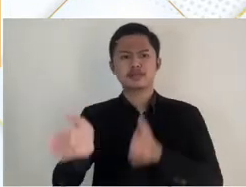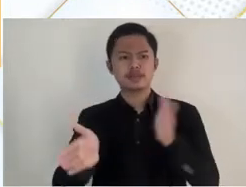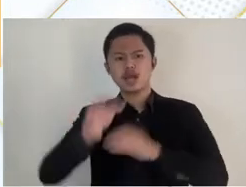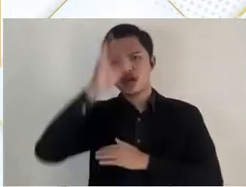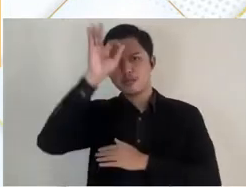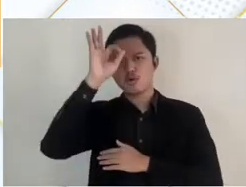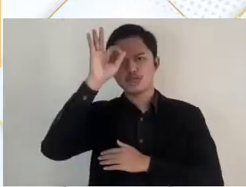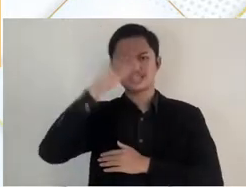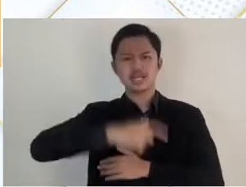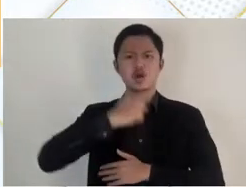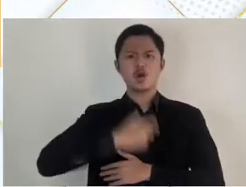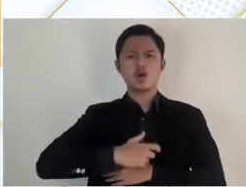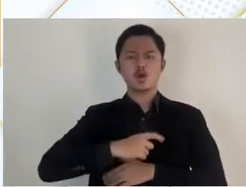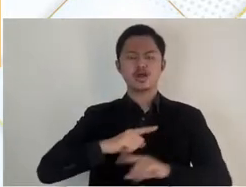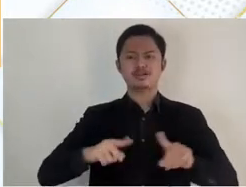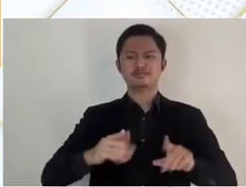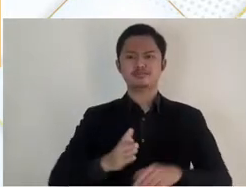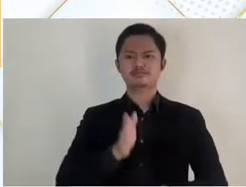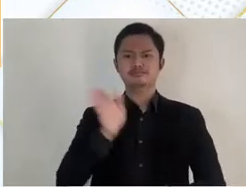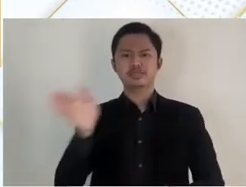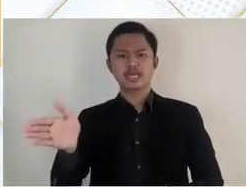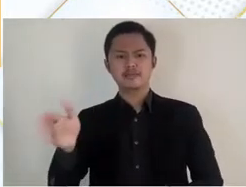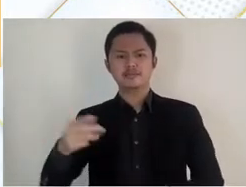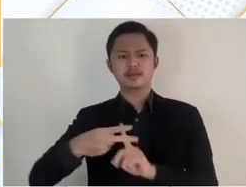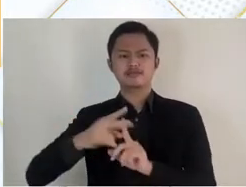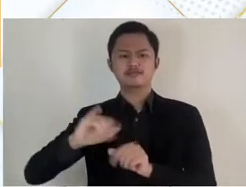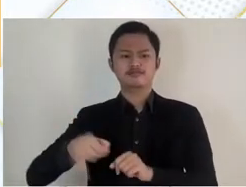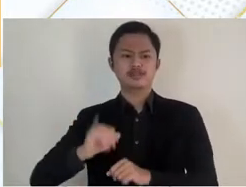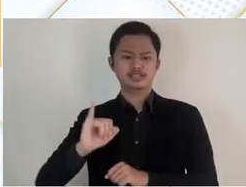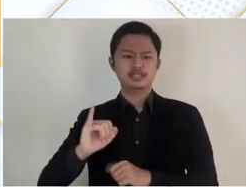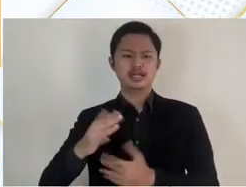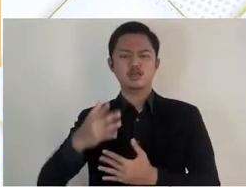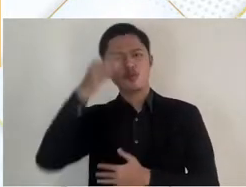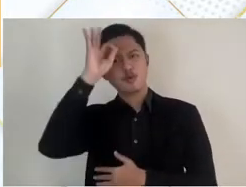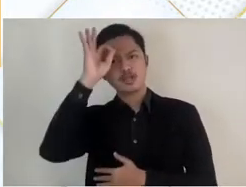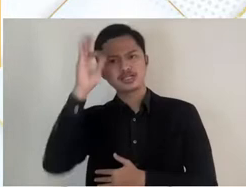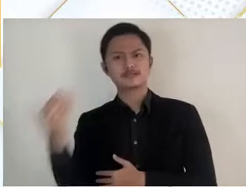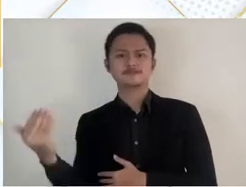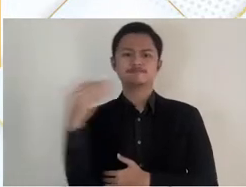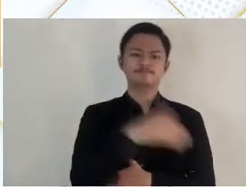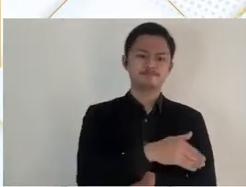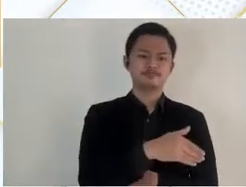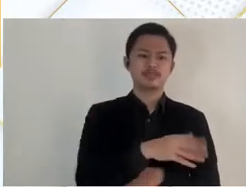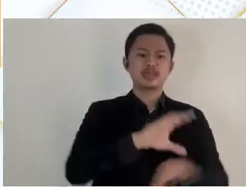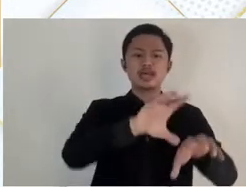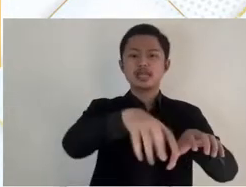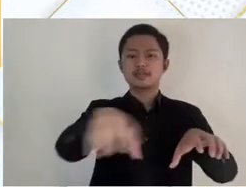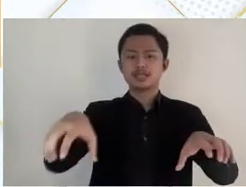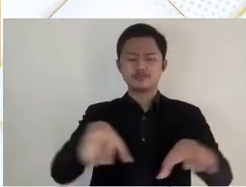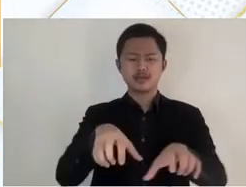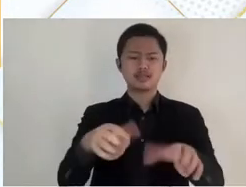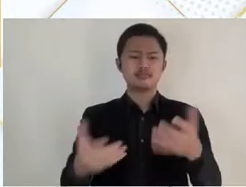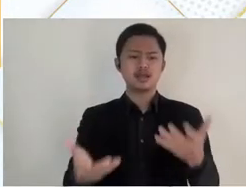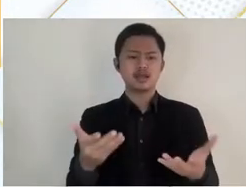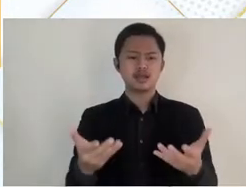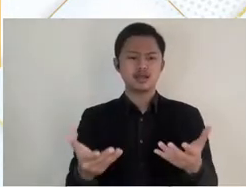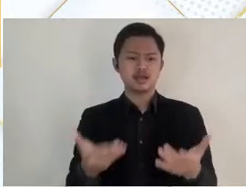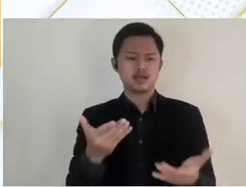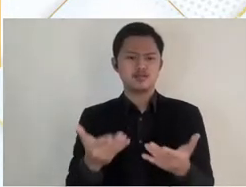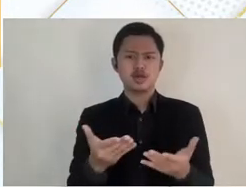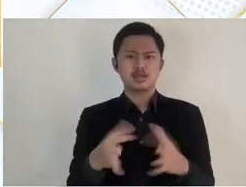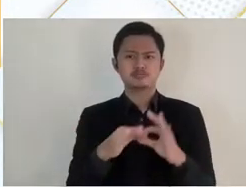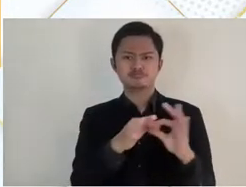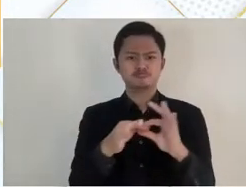it's from Indonesia and Fiji, together with the Australian Federal Police. I think that's another area where we could certainly have a lot more